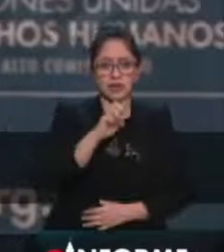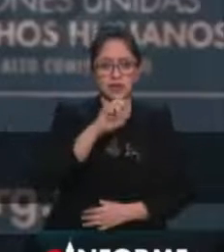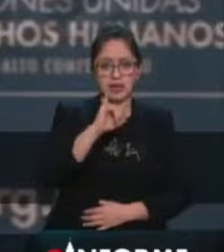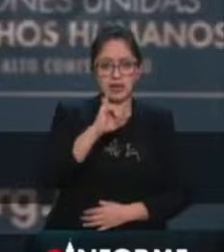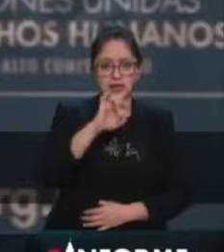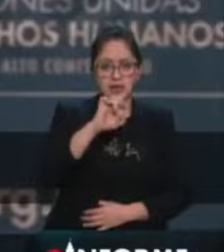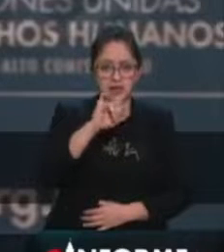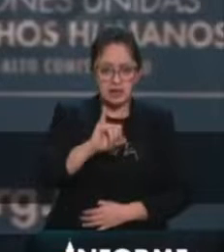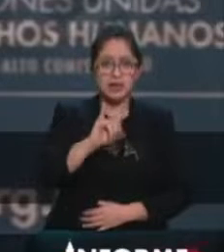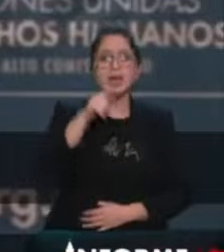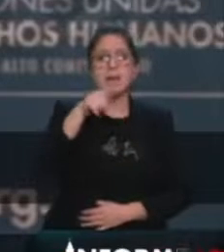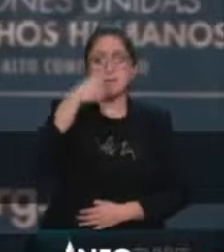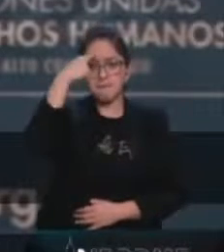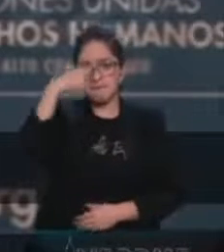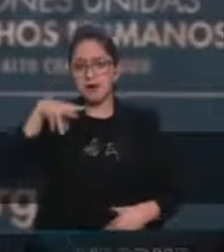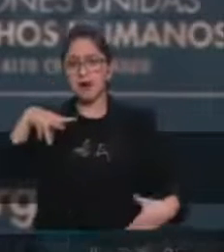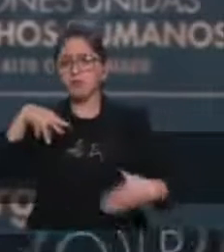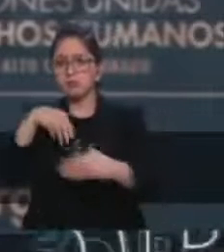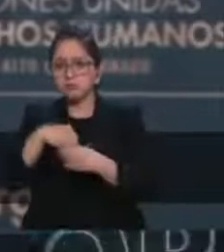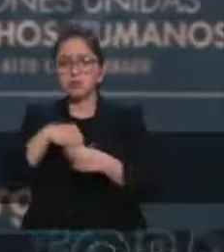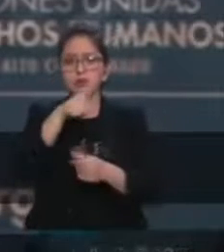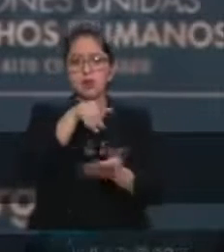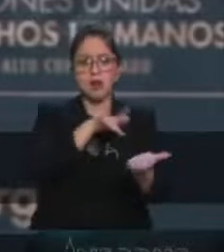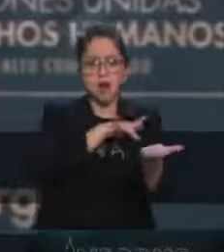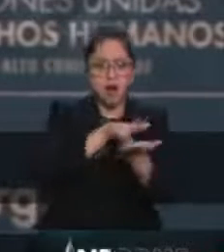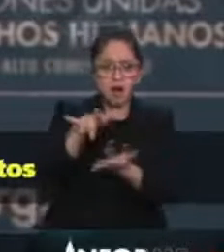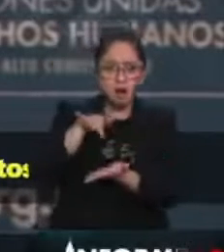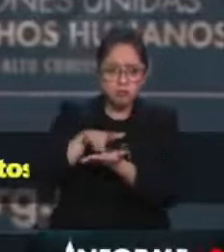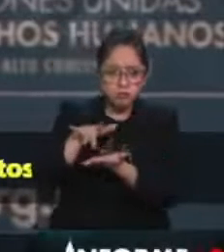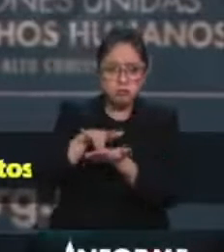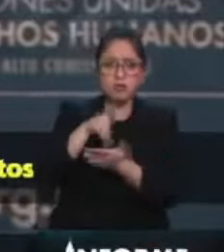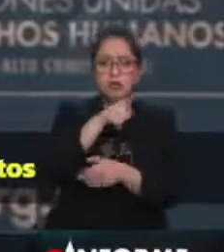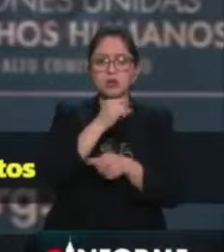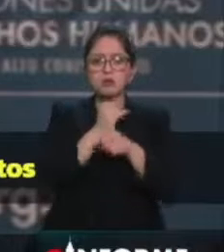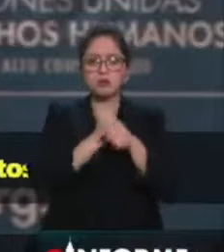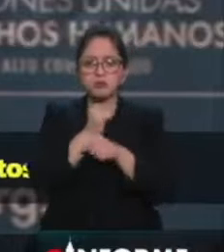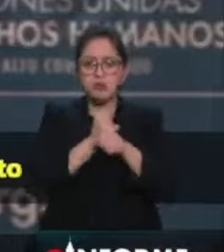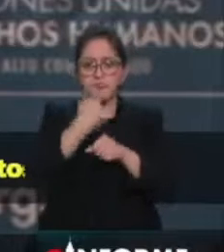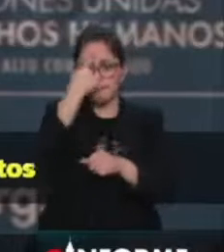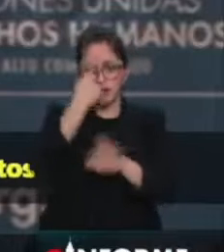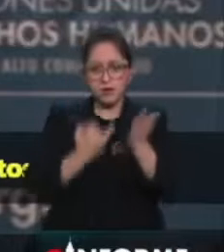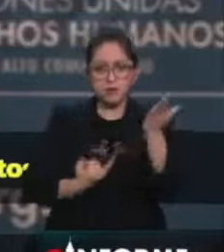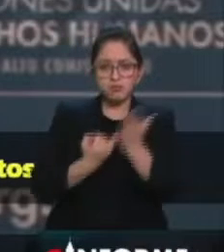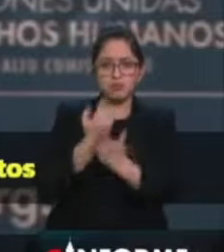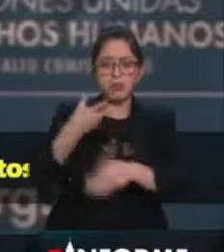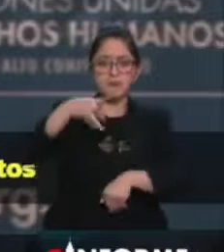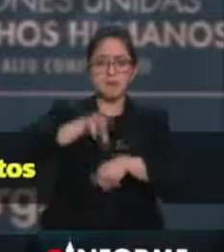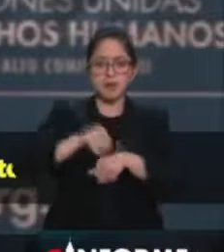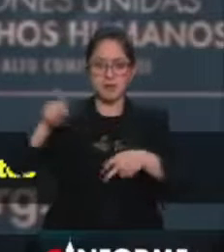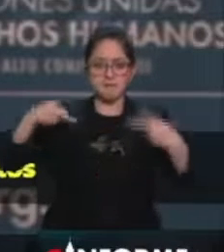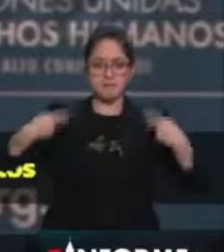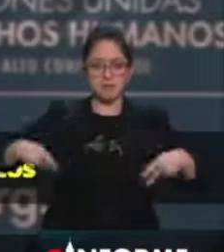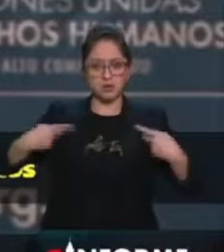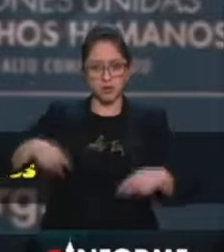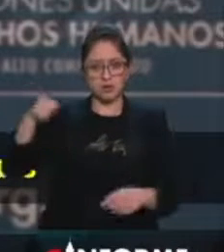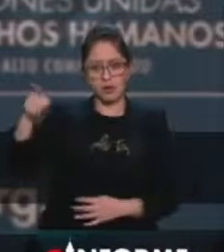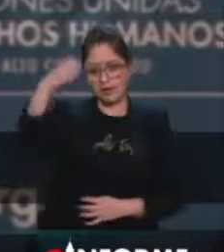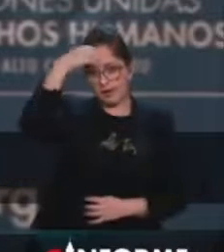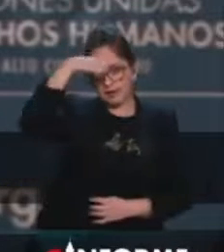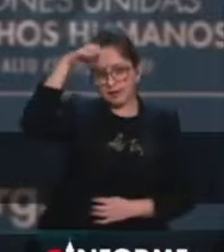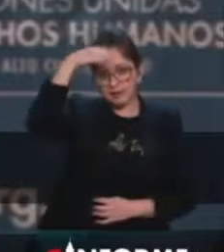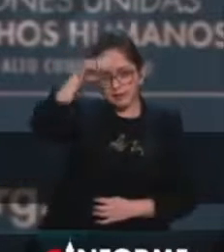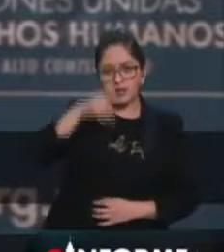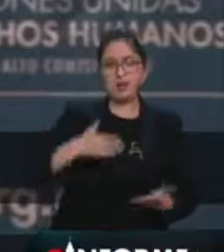recommendations, including its insistence that the authorities reverse their decision not to allow experts